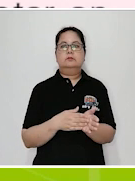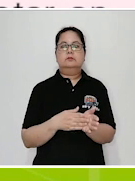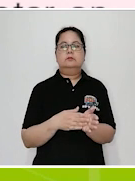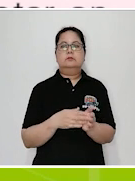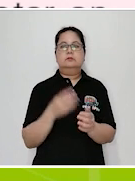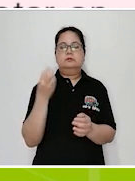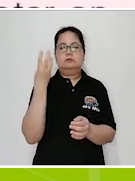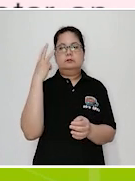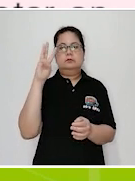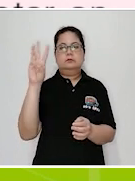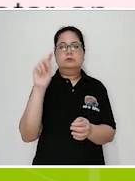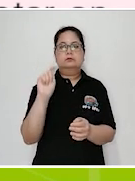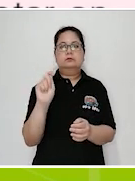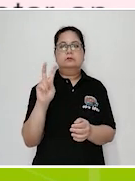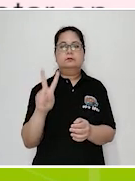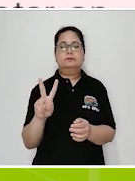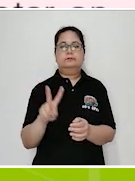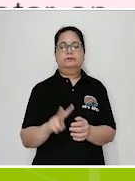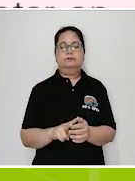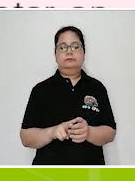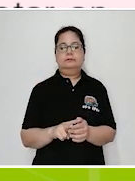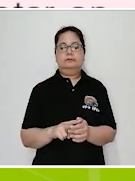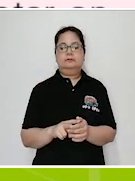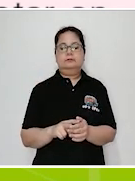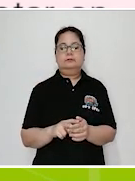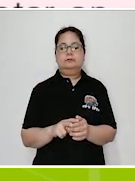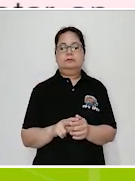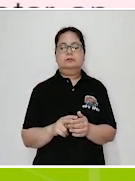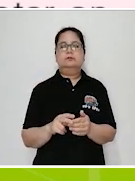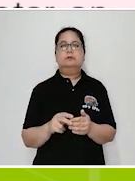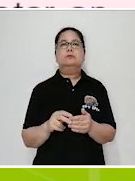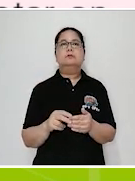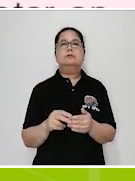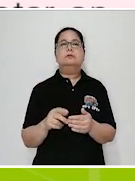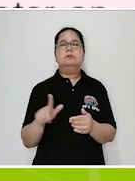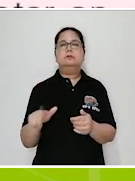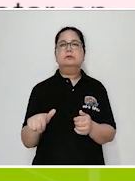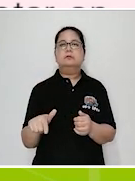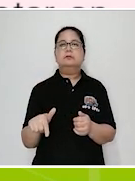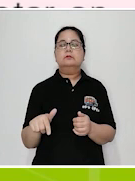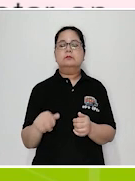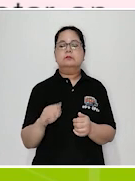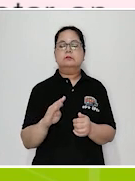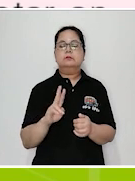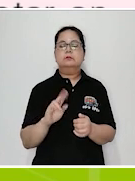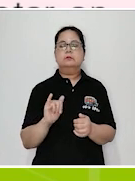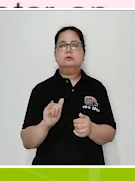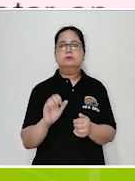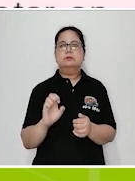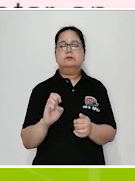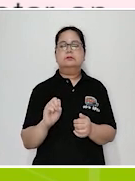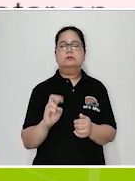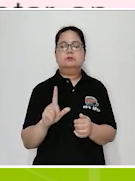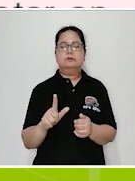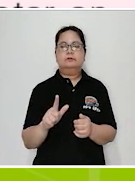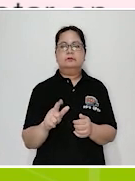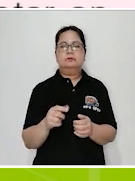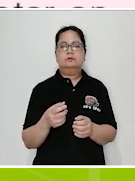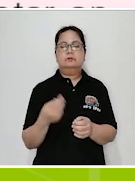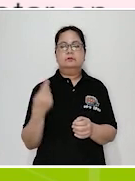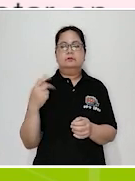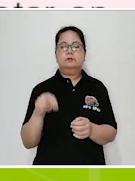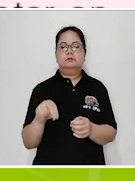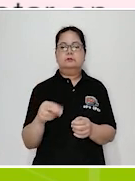she watched TV. A couple of hours later, Biol knew that it was time to get to